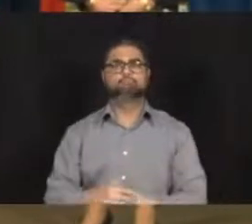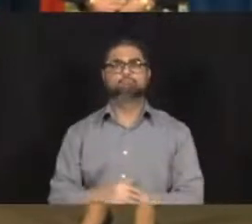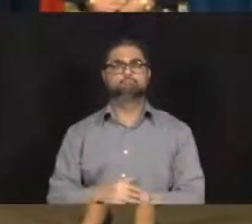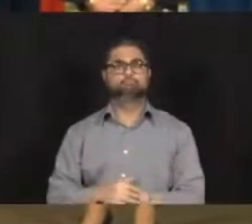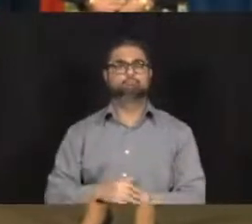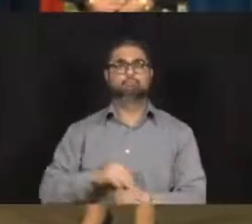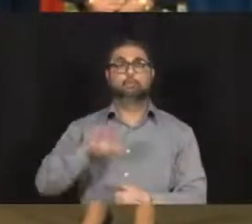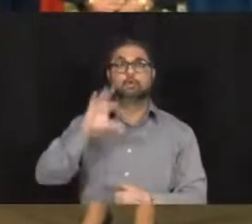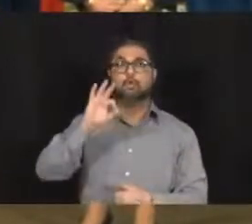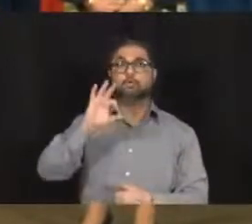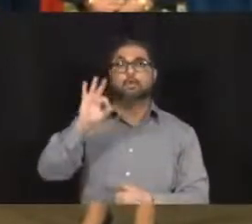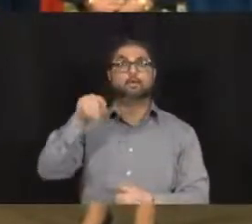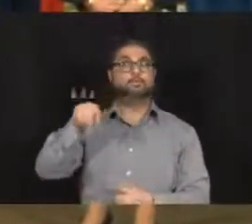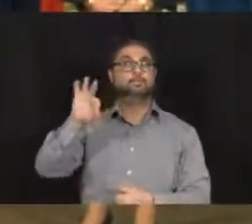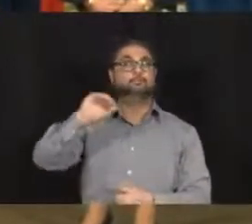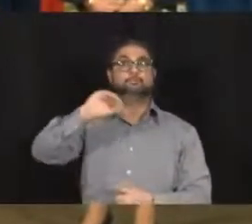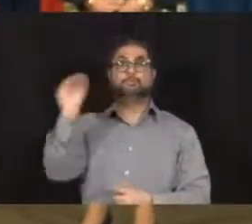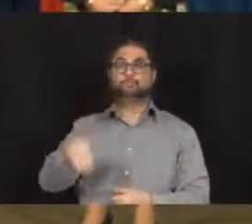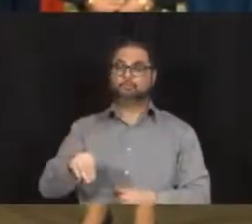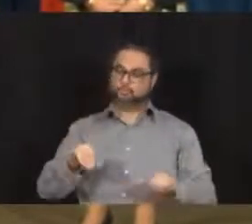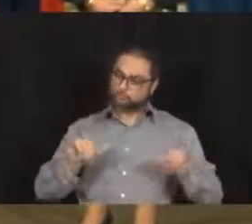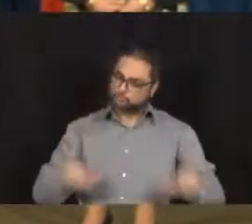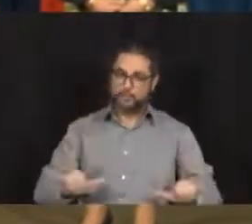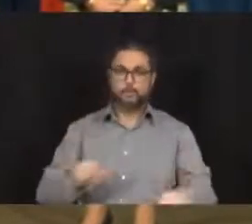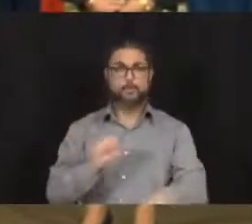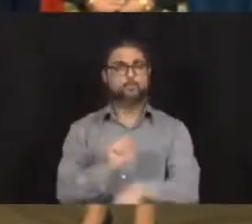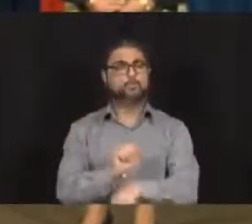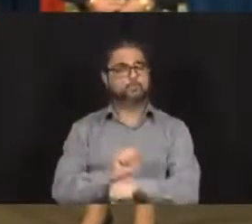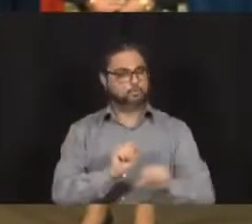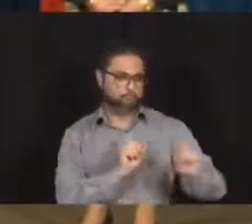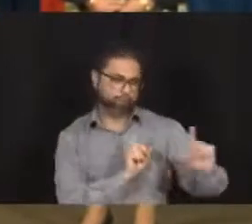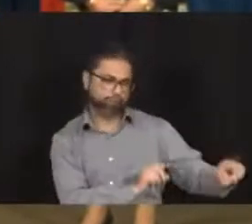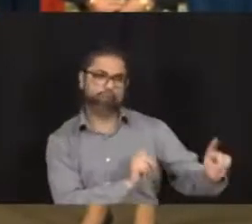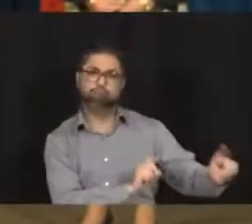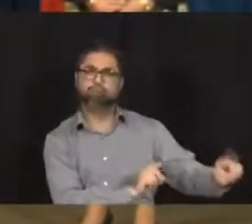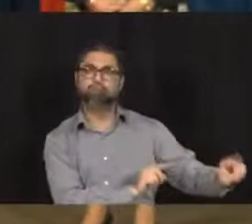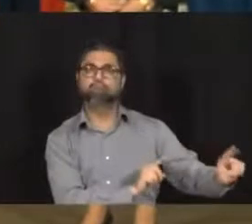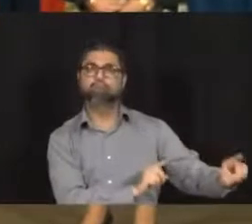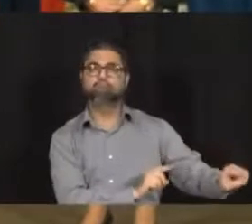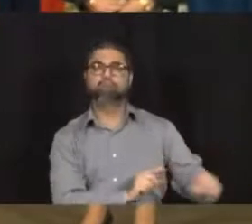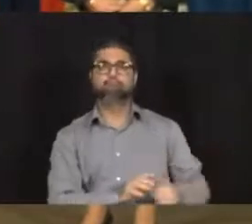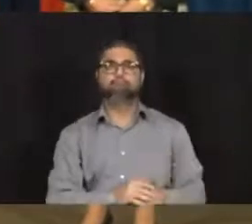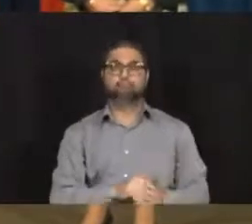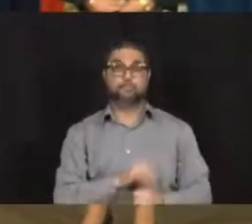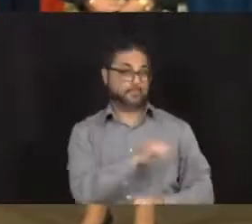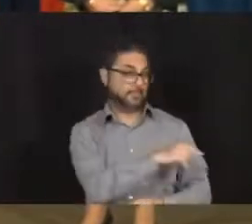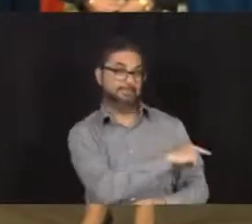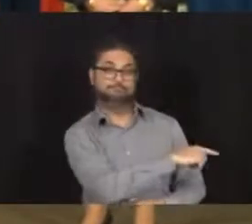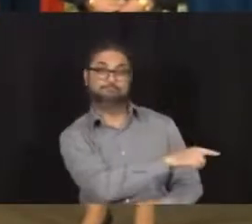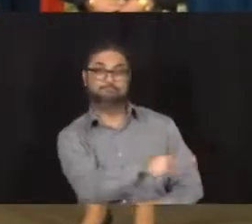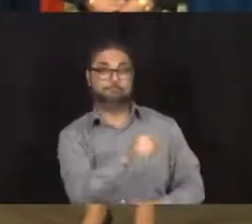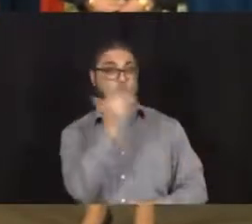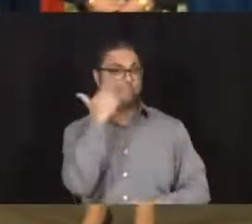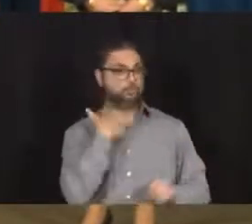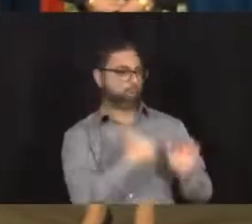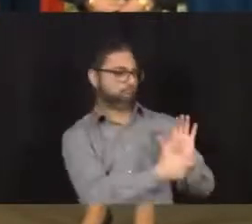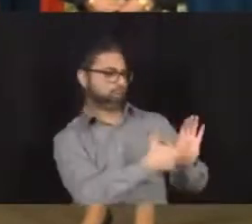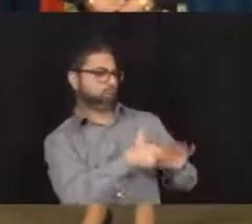99.9% of people are standing there working through it. That's what makes these people heroes. They're different